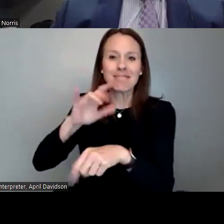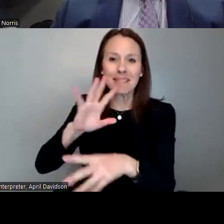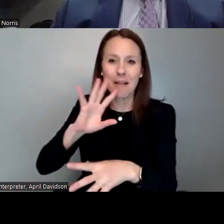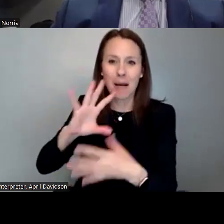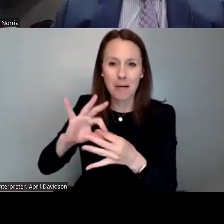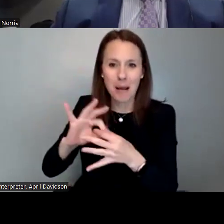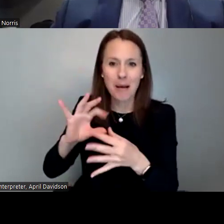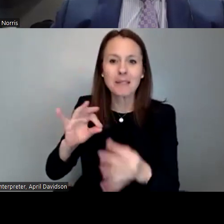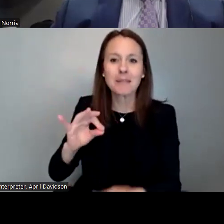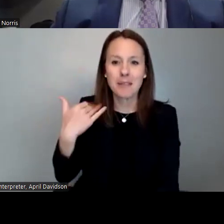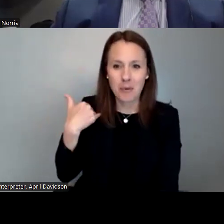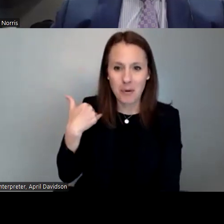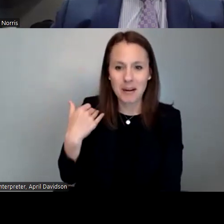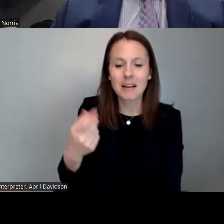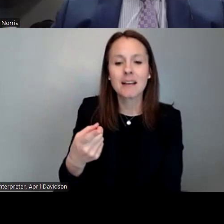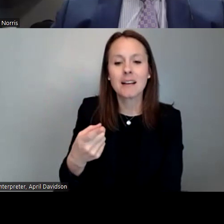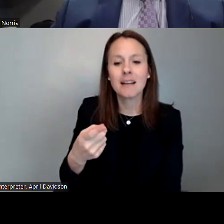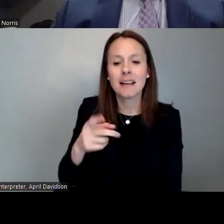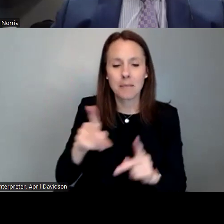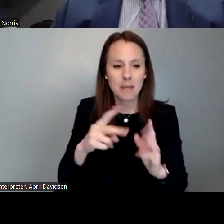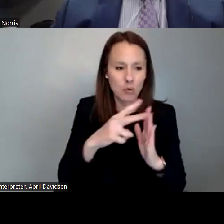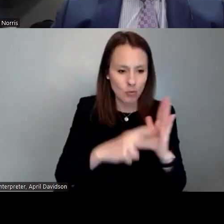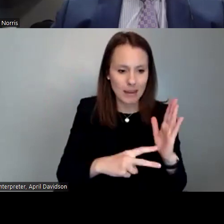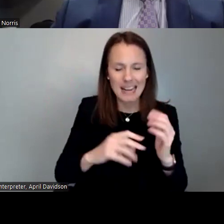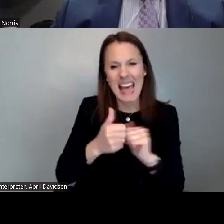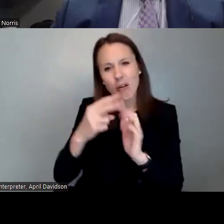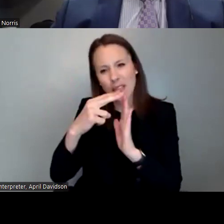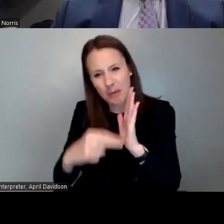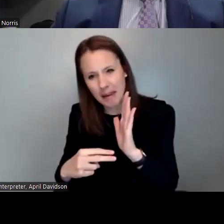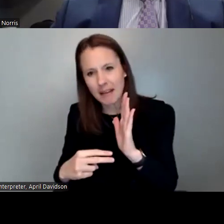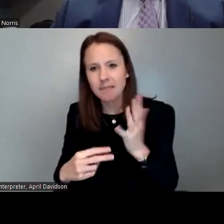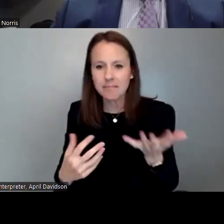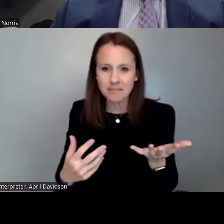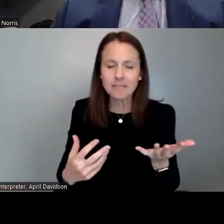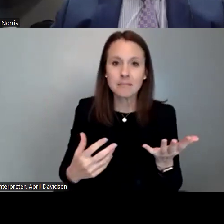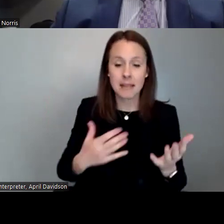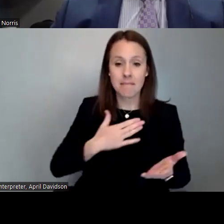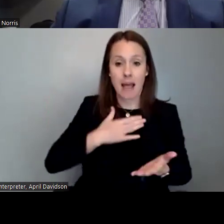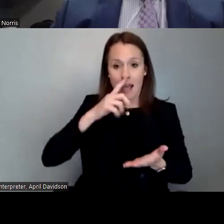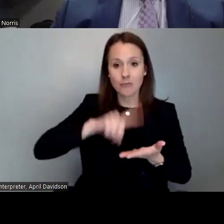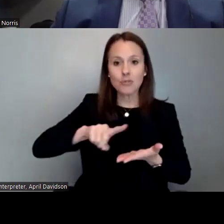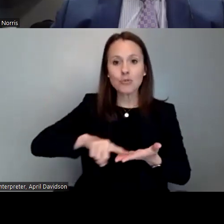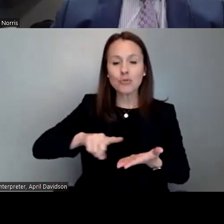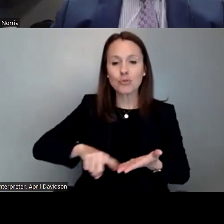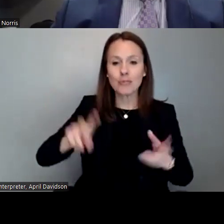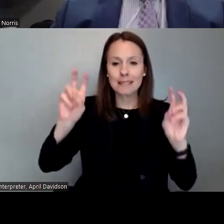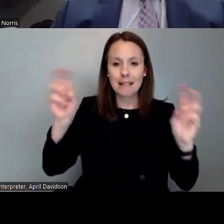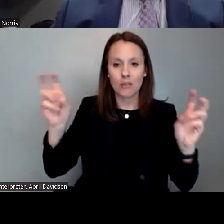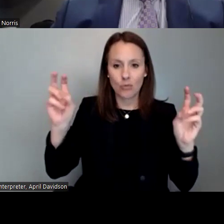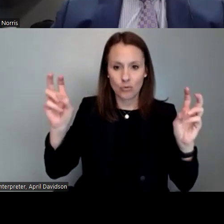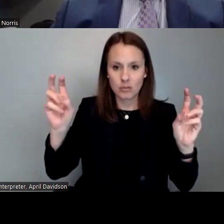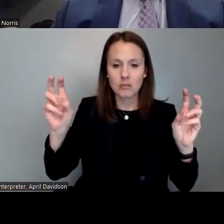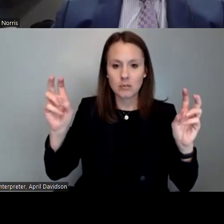about what people read and how they read, I suppose. My research is titled